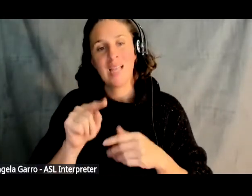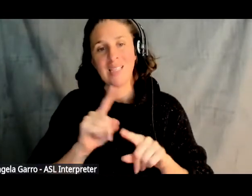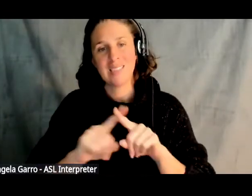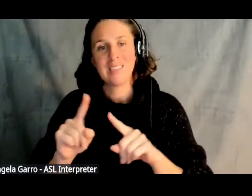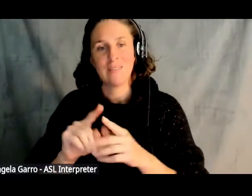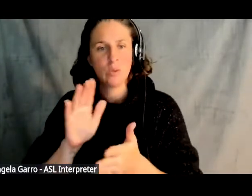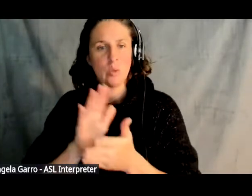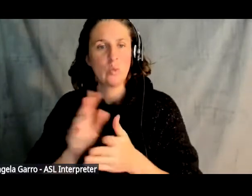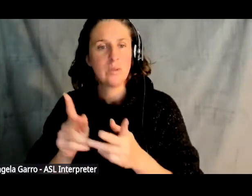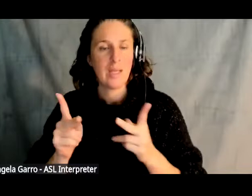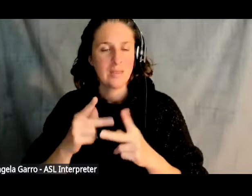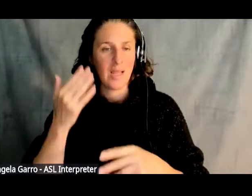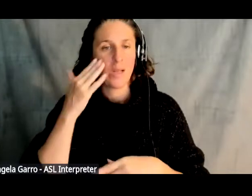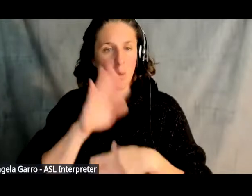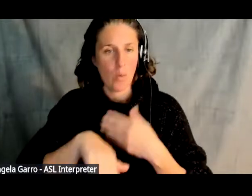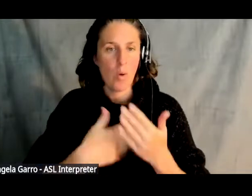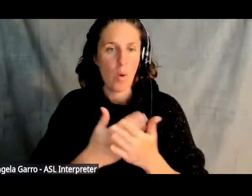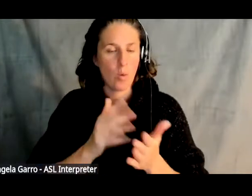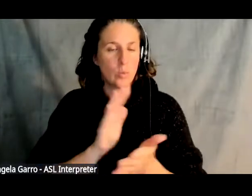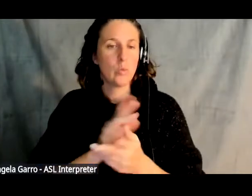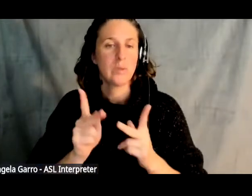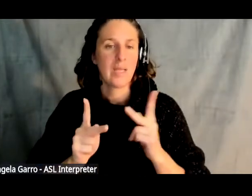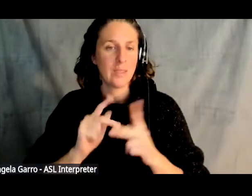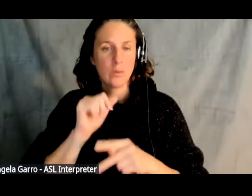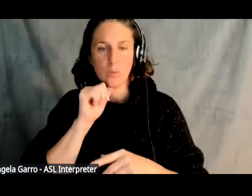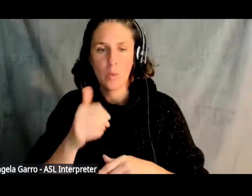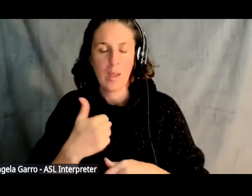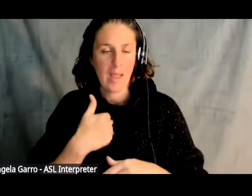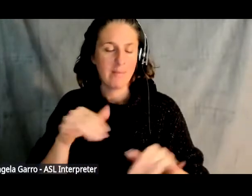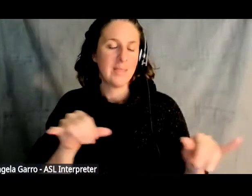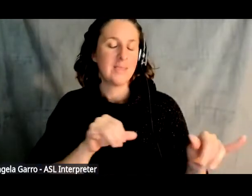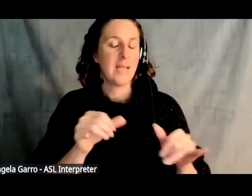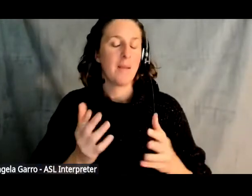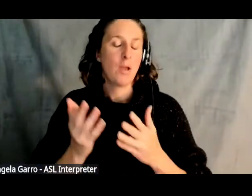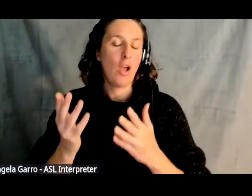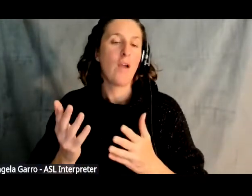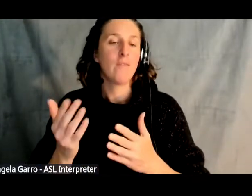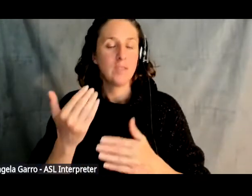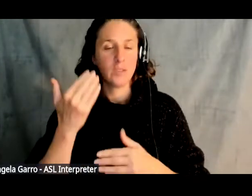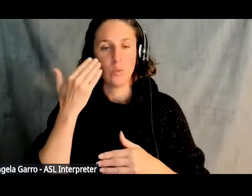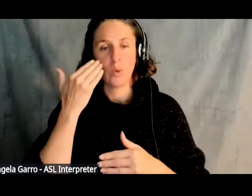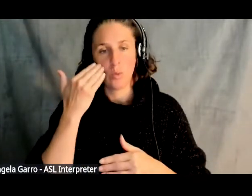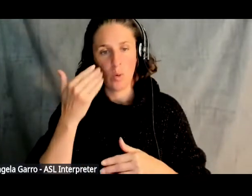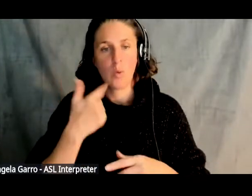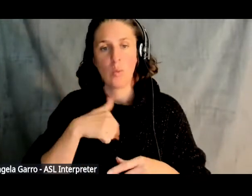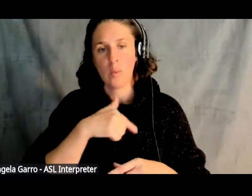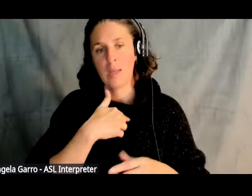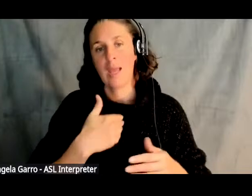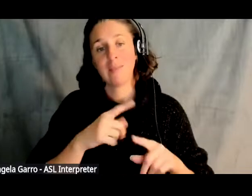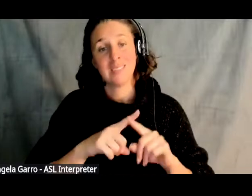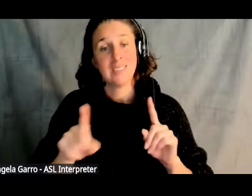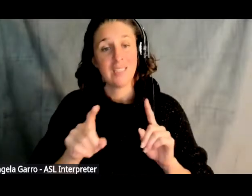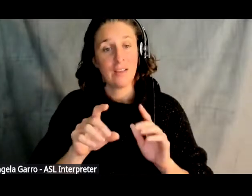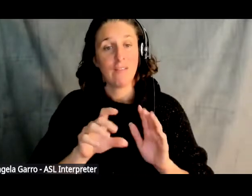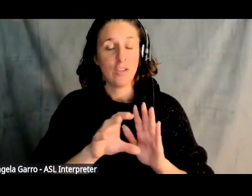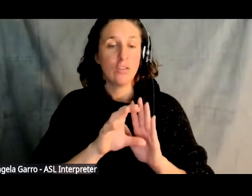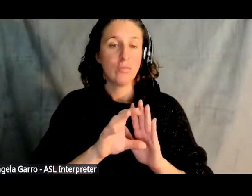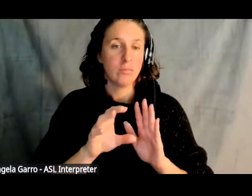that all school sites don't have the same offerings, and we know that we have different credentialed staff